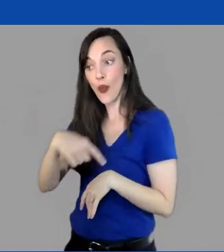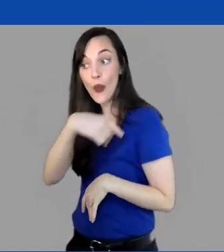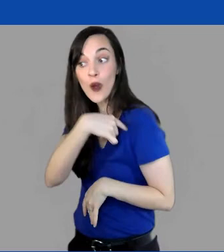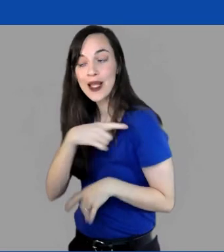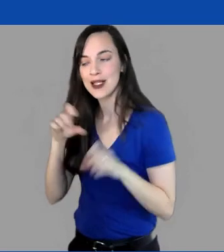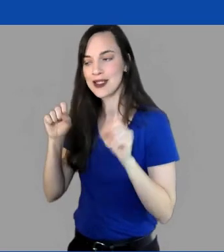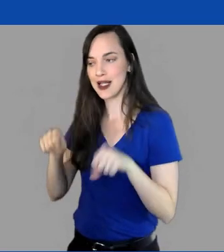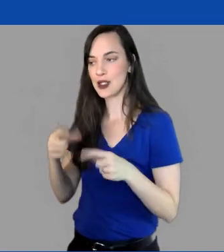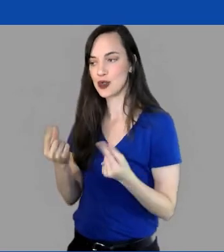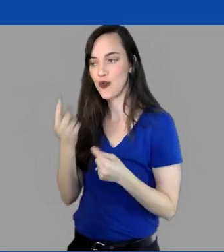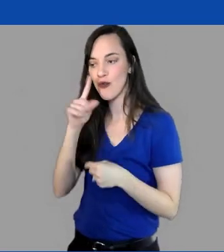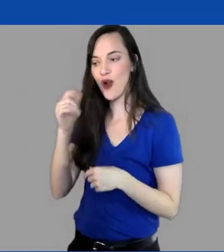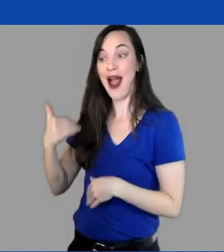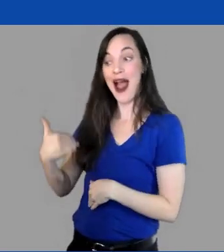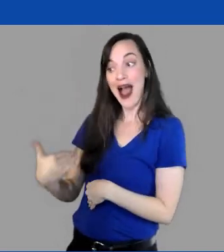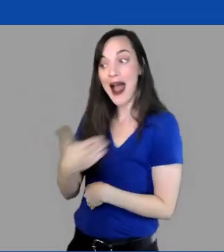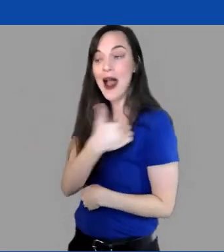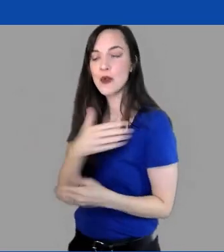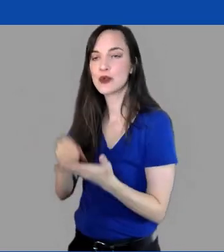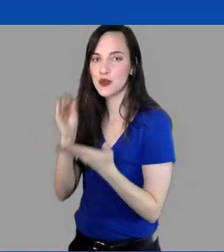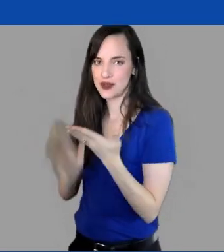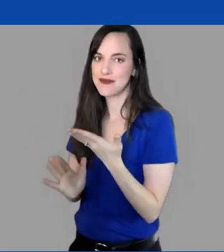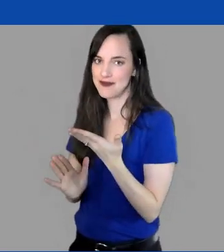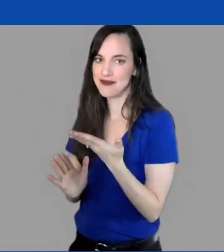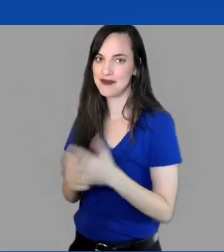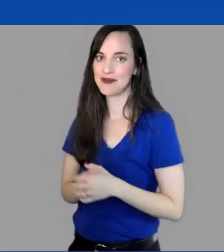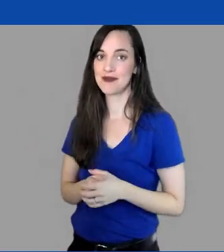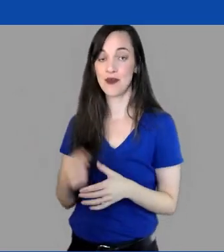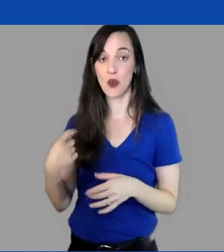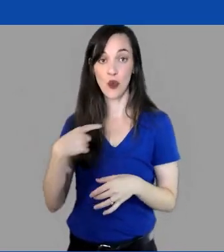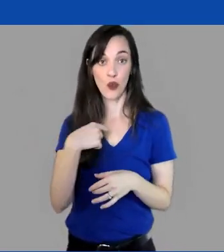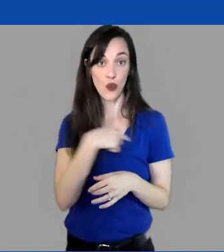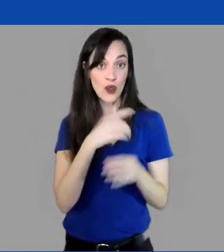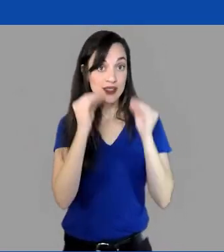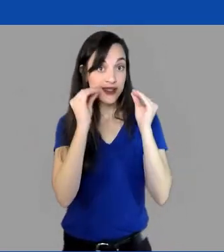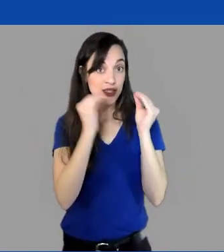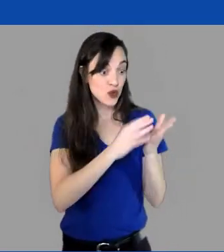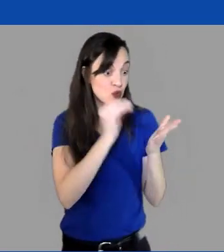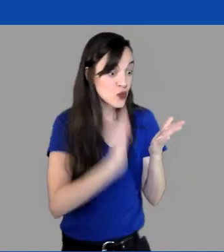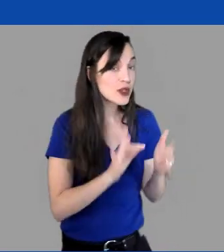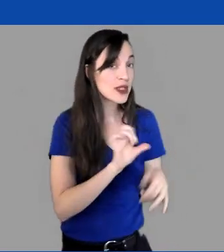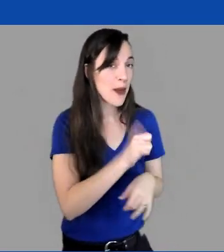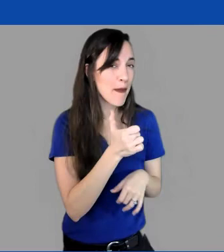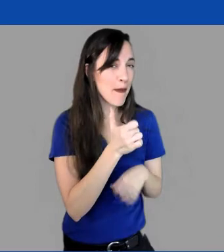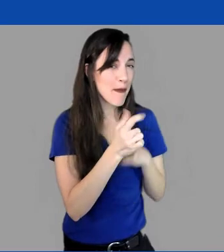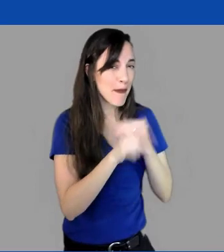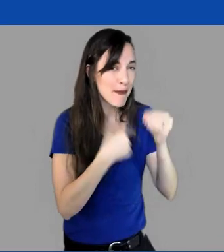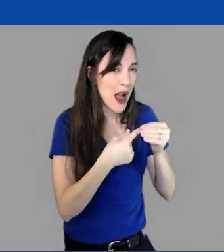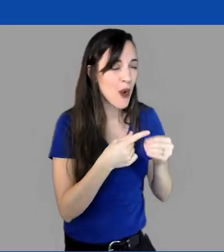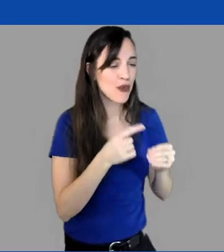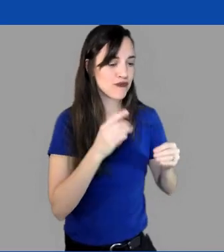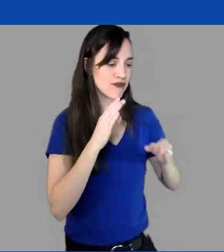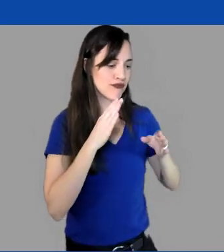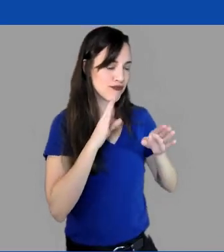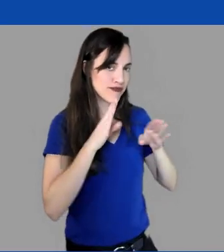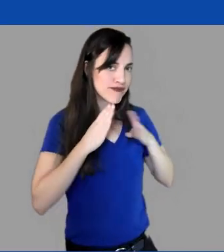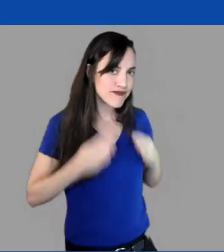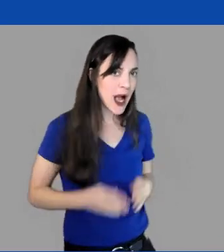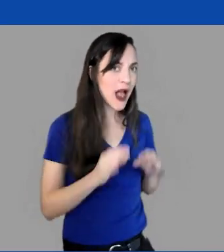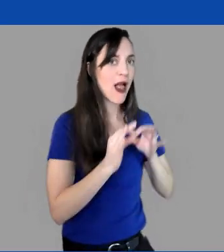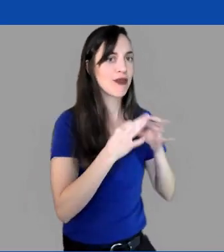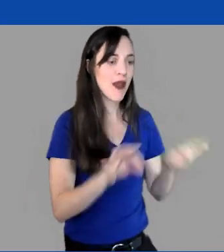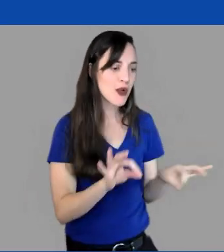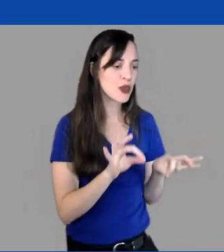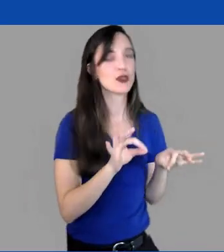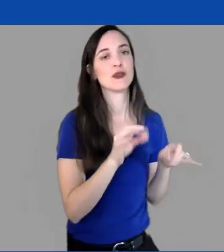can do to support our student We teach our students about body language And appropriate communication strategies for peers and authority